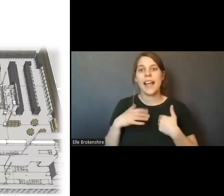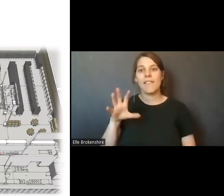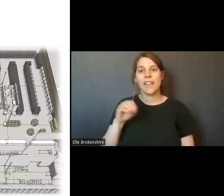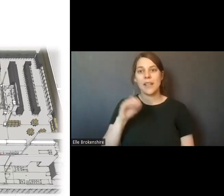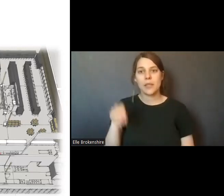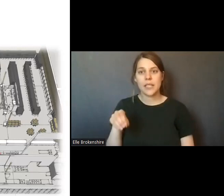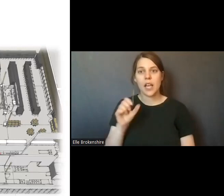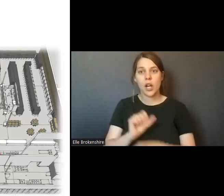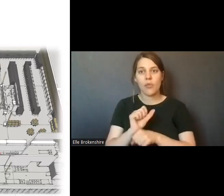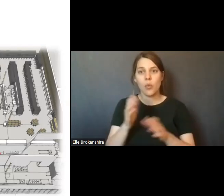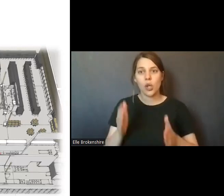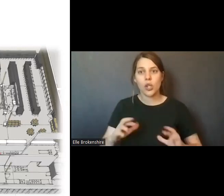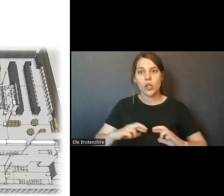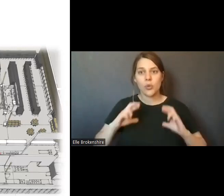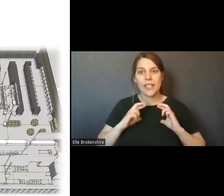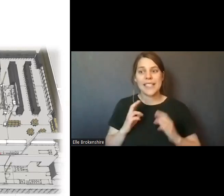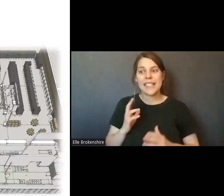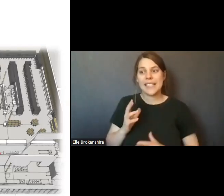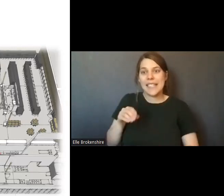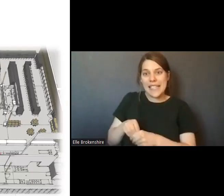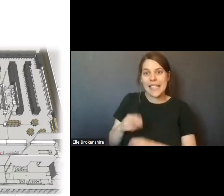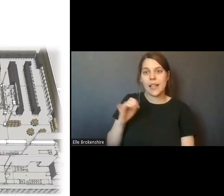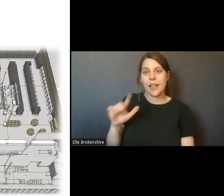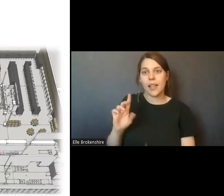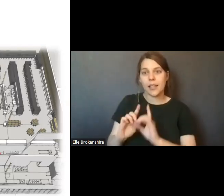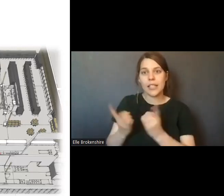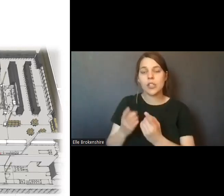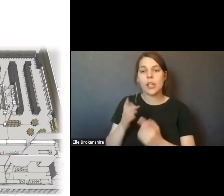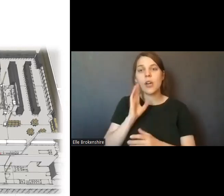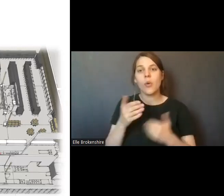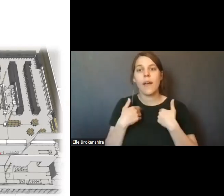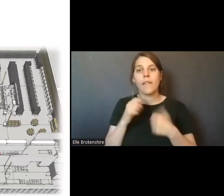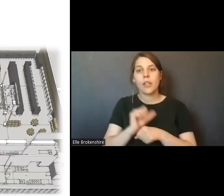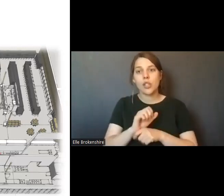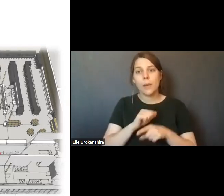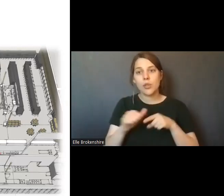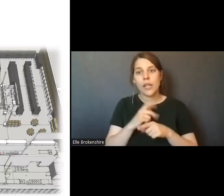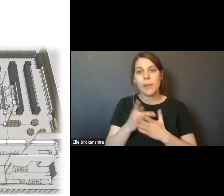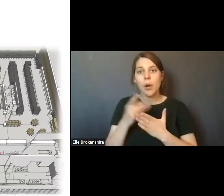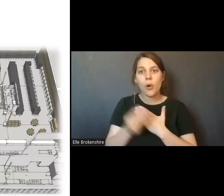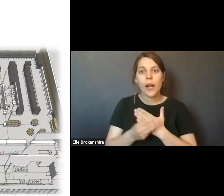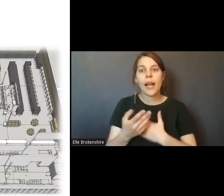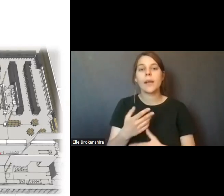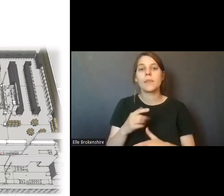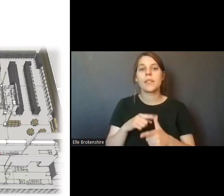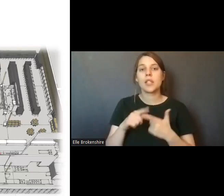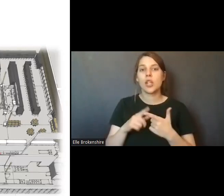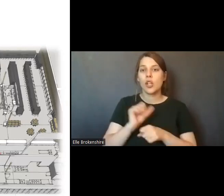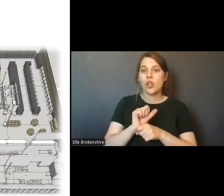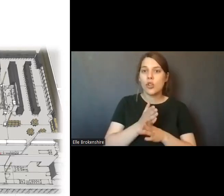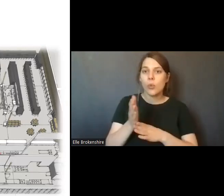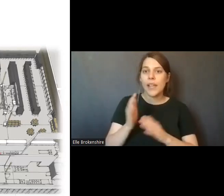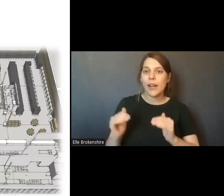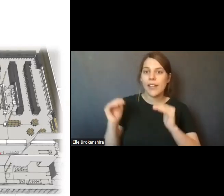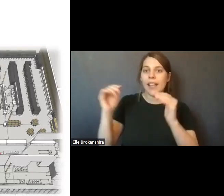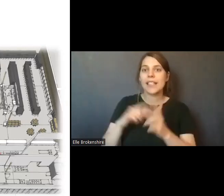workforce residents of the Hill District. They plan to initiate, job training programs, career advancement opportunities, and